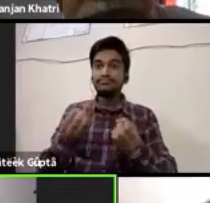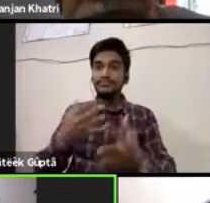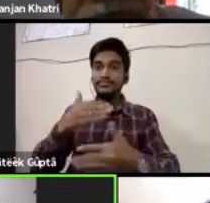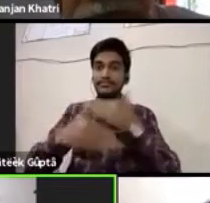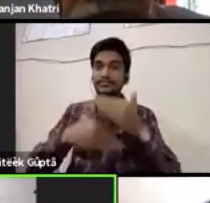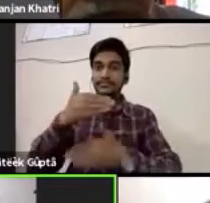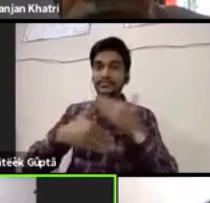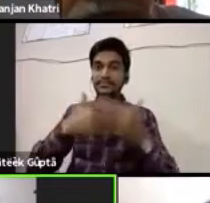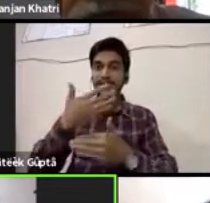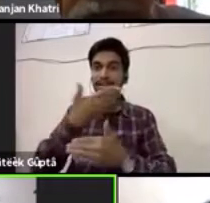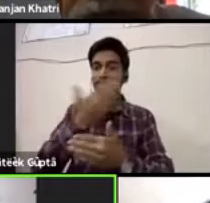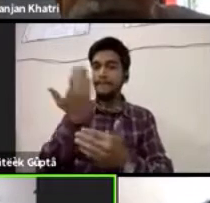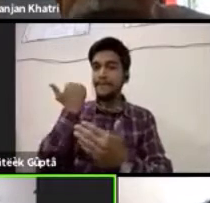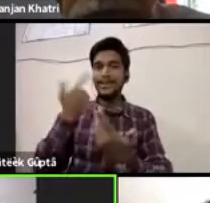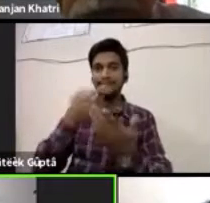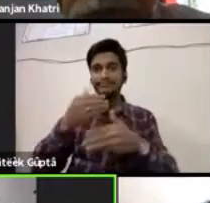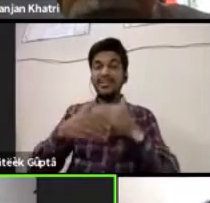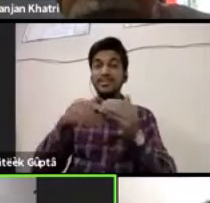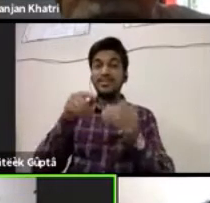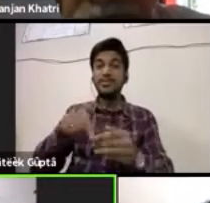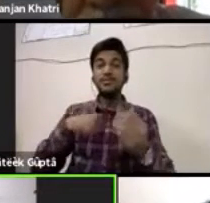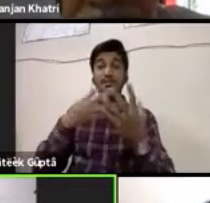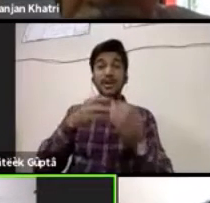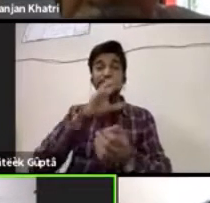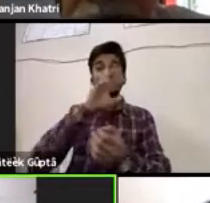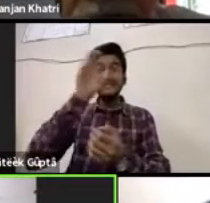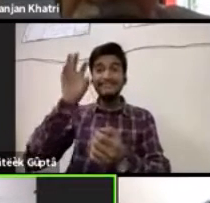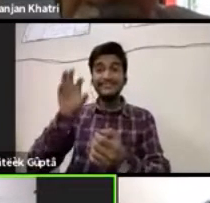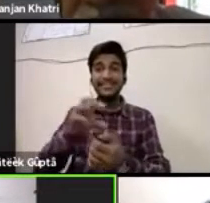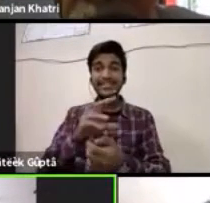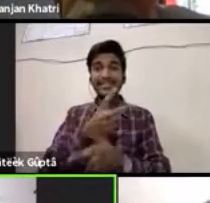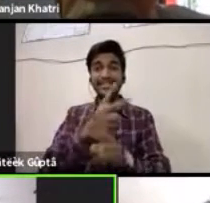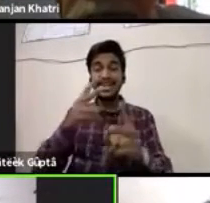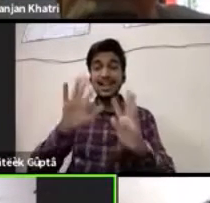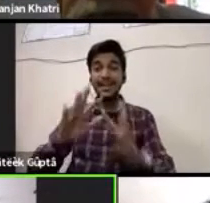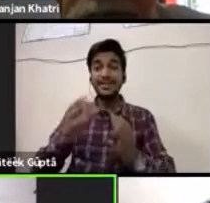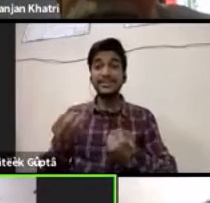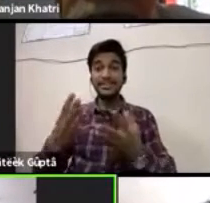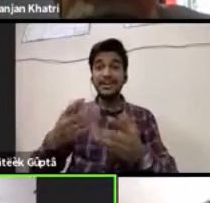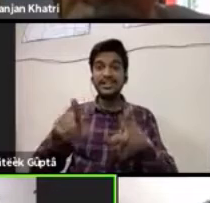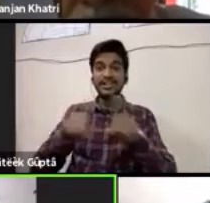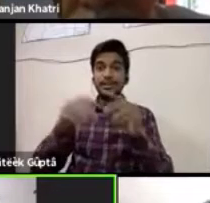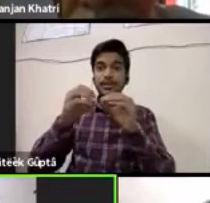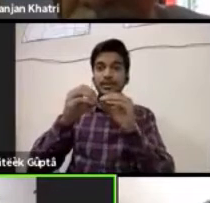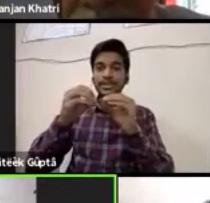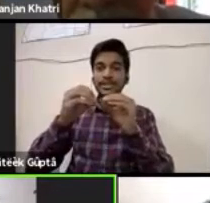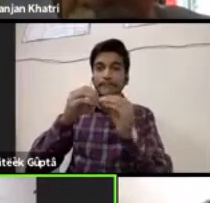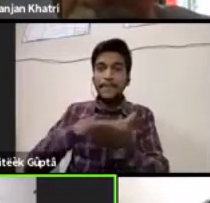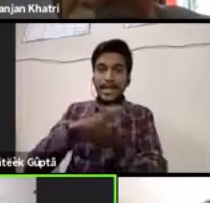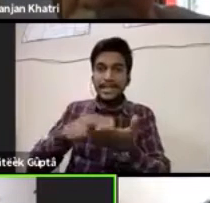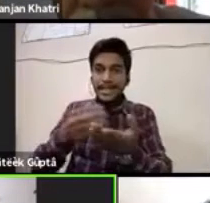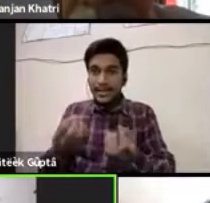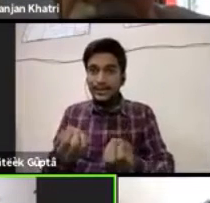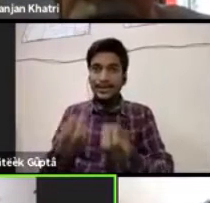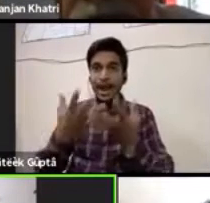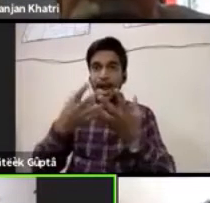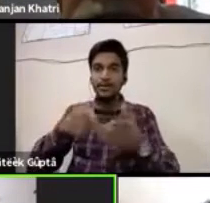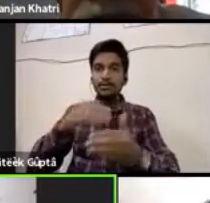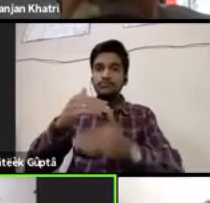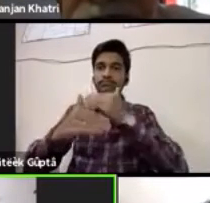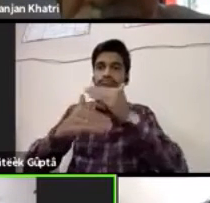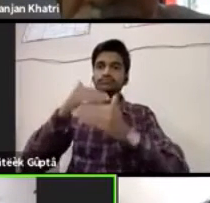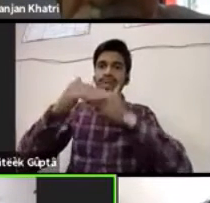centers in every district. So we need to build a bridge between the ground level to the governance, to policy making and